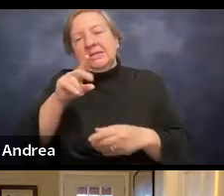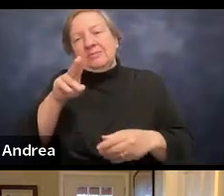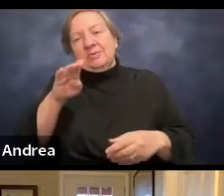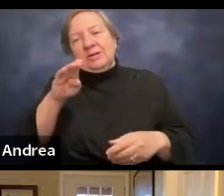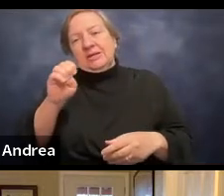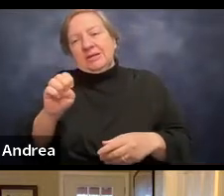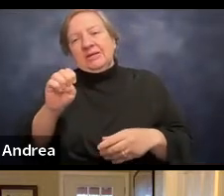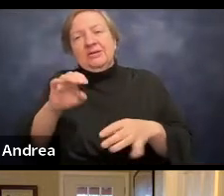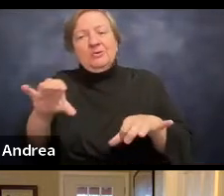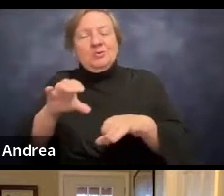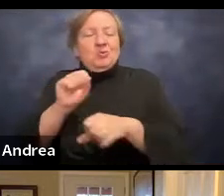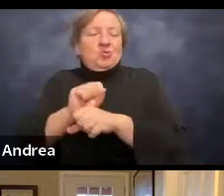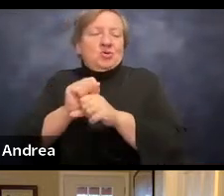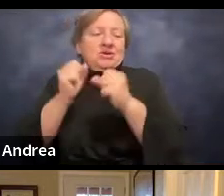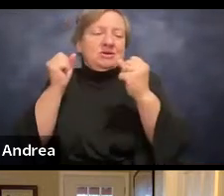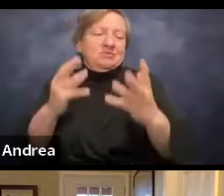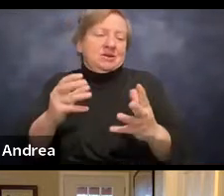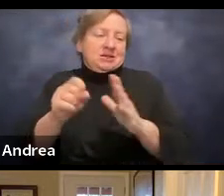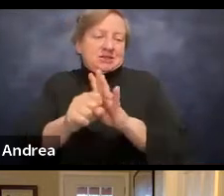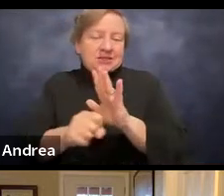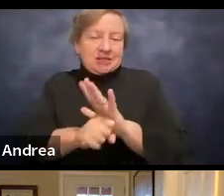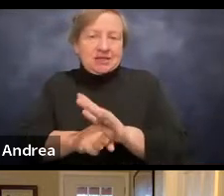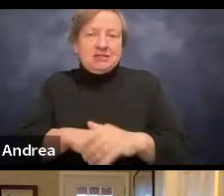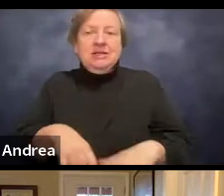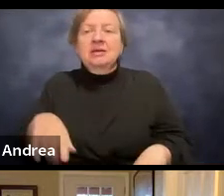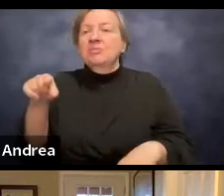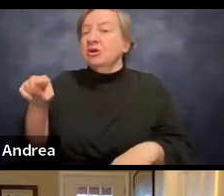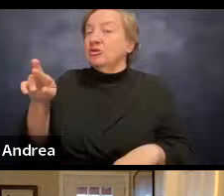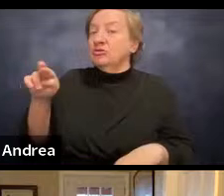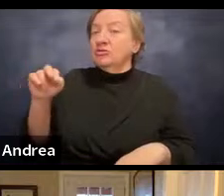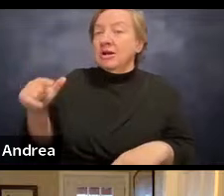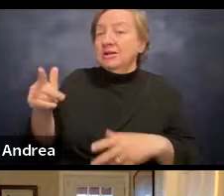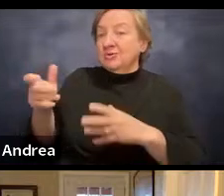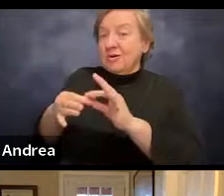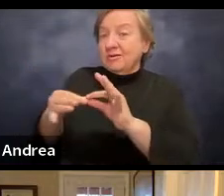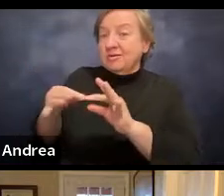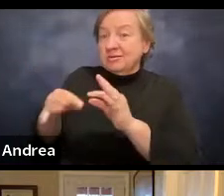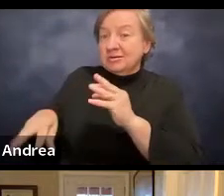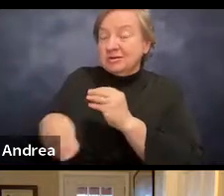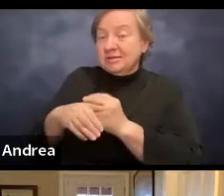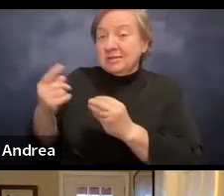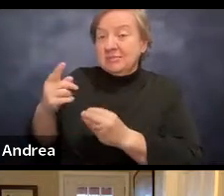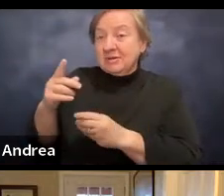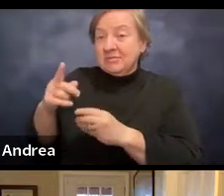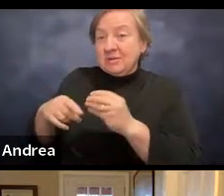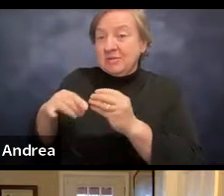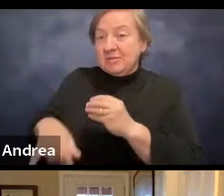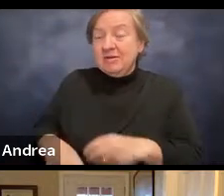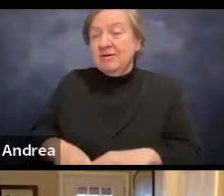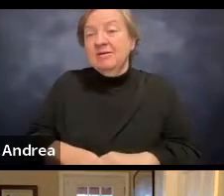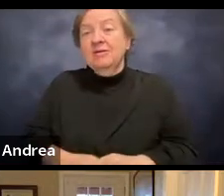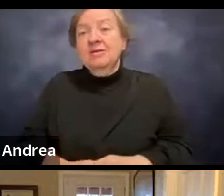across multiple states. I see. But Greg, I don't know if you want to chime in here on that one.